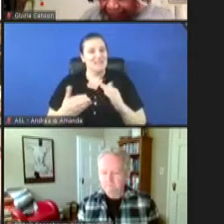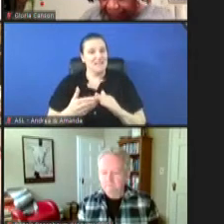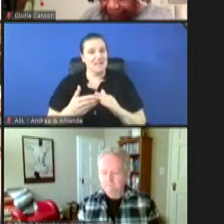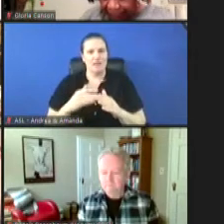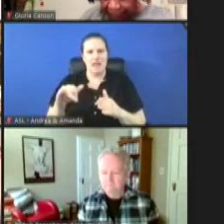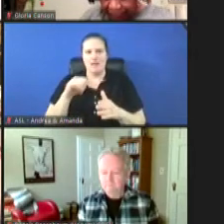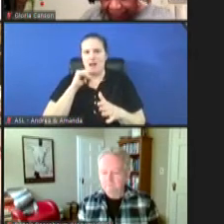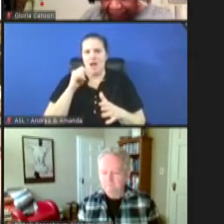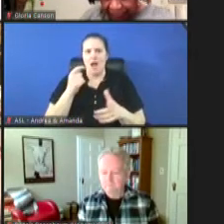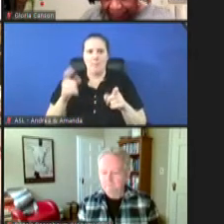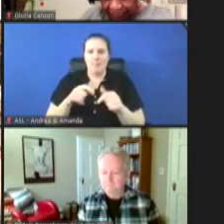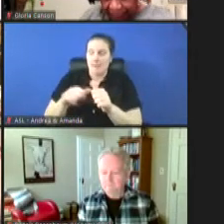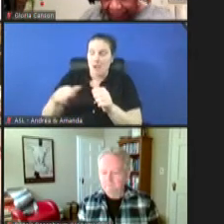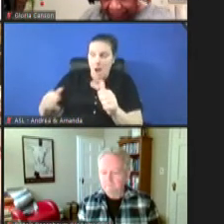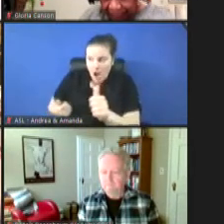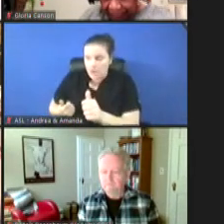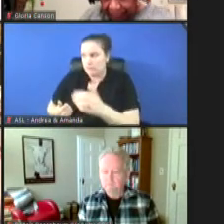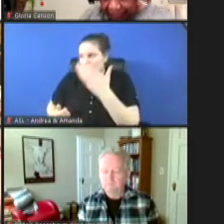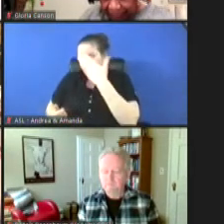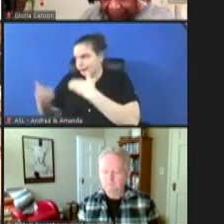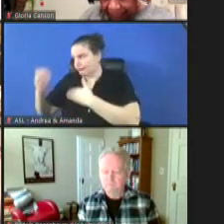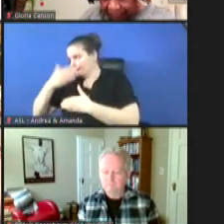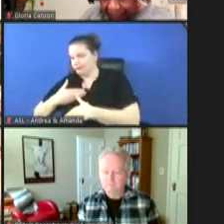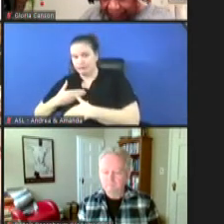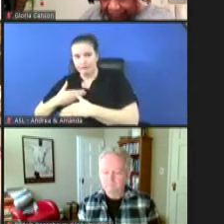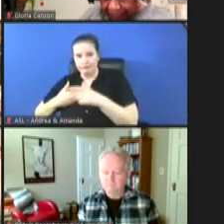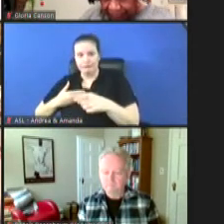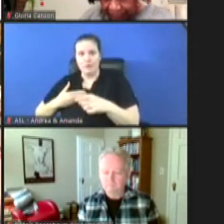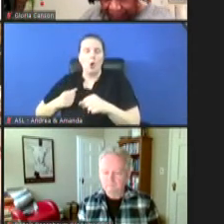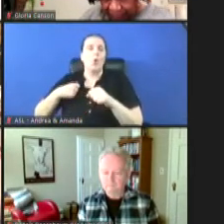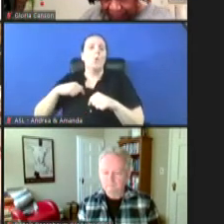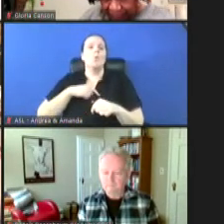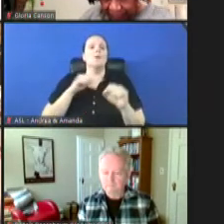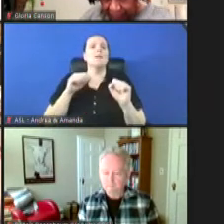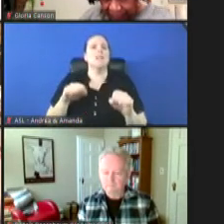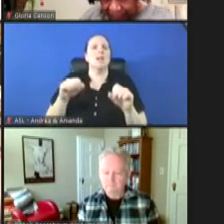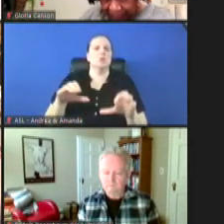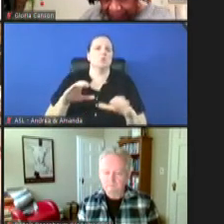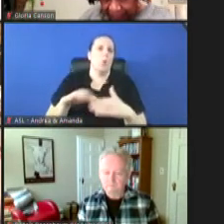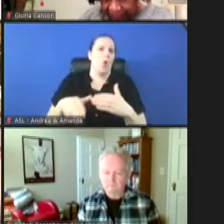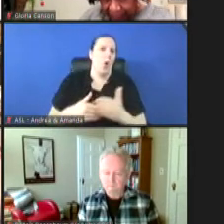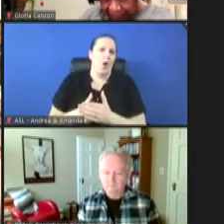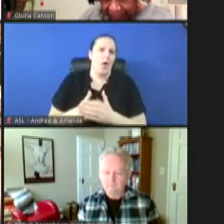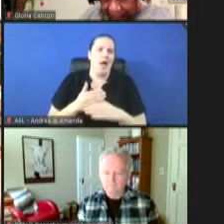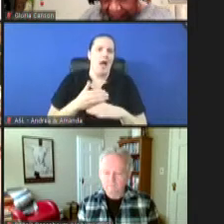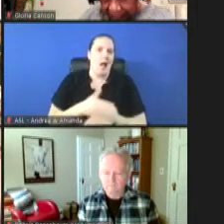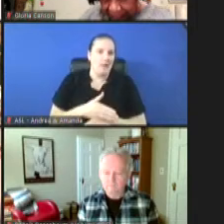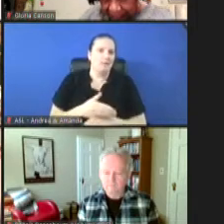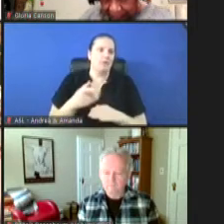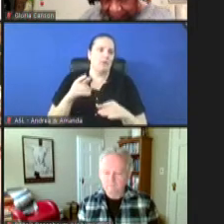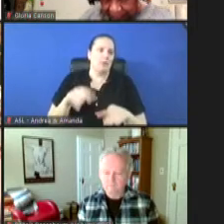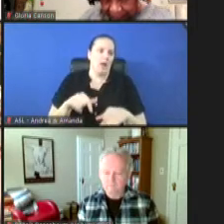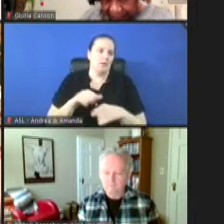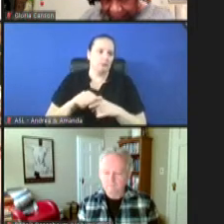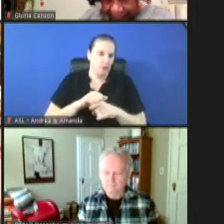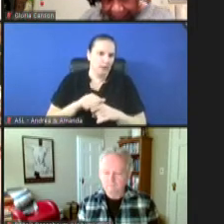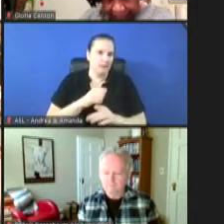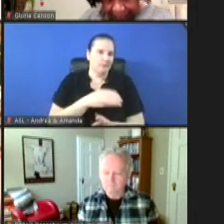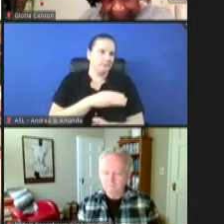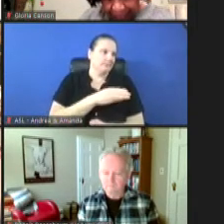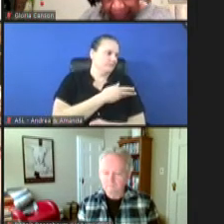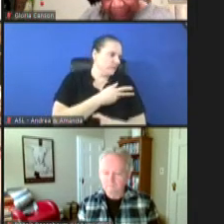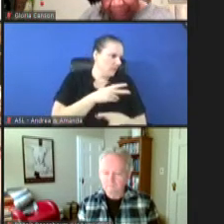their backs. You know, we can do all of the after the fact monitoring